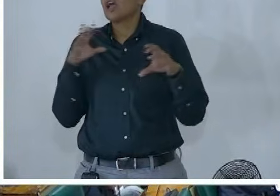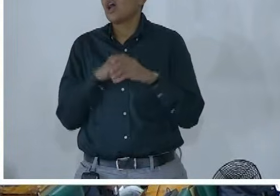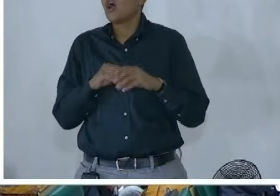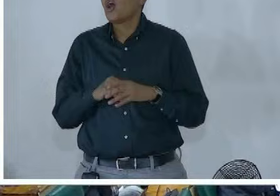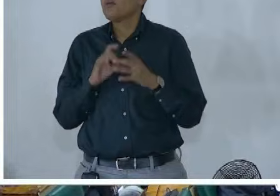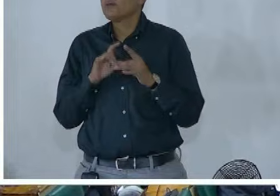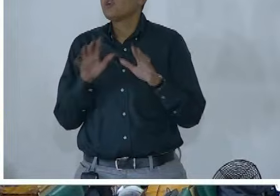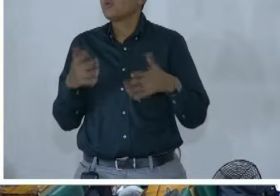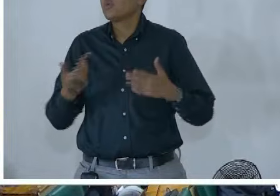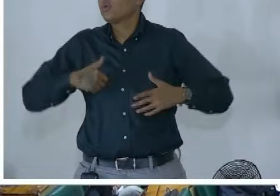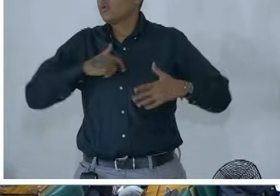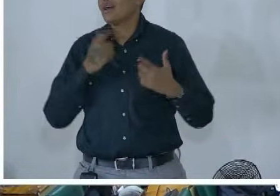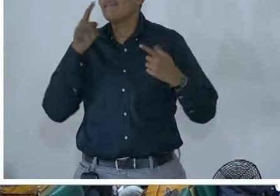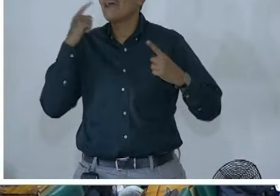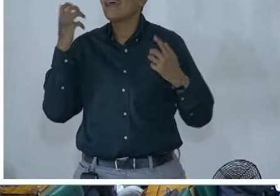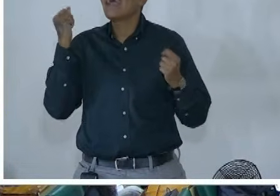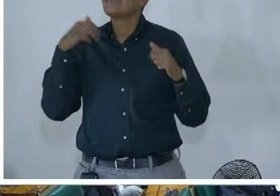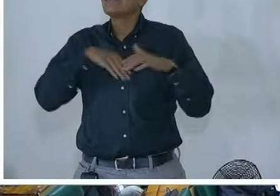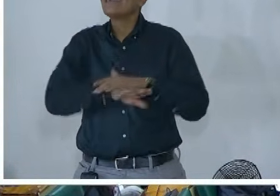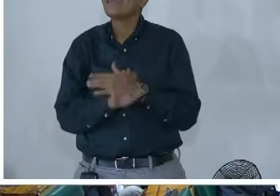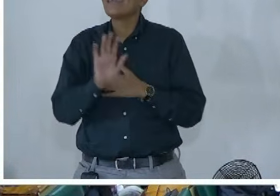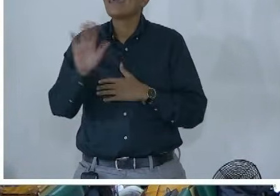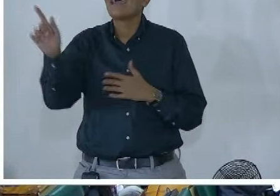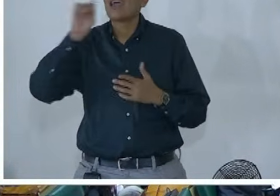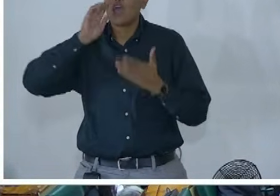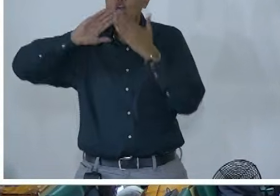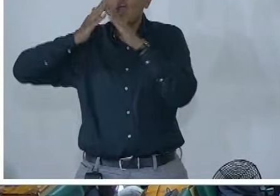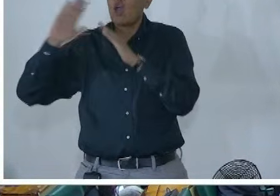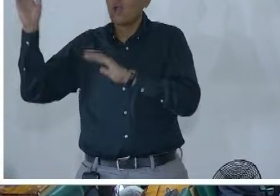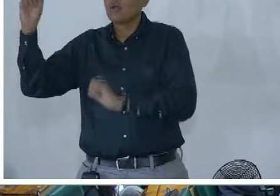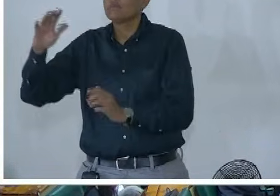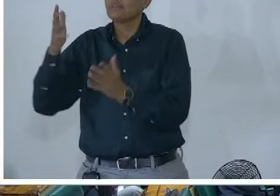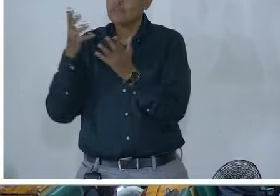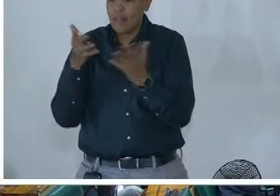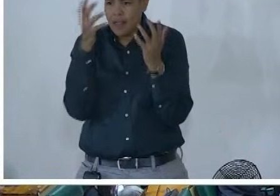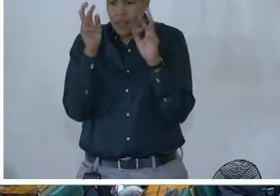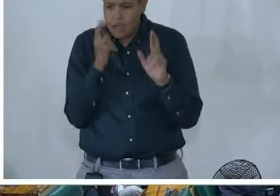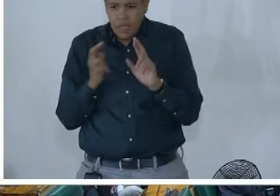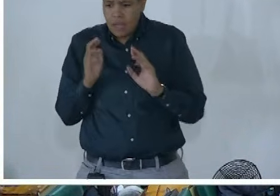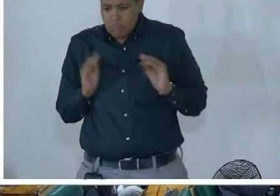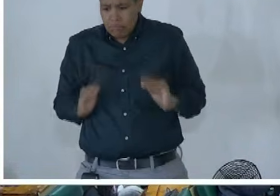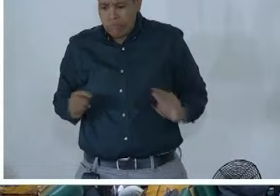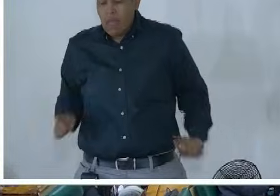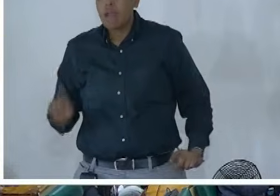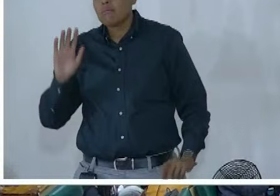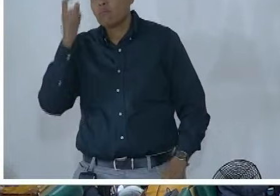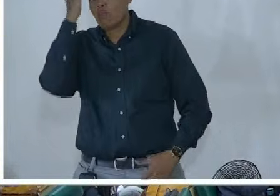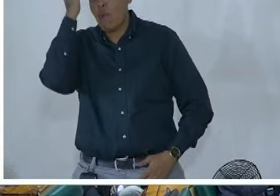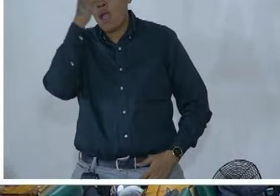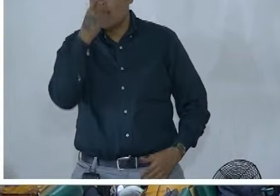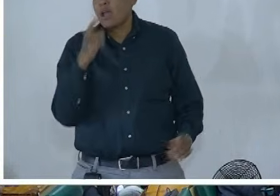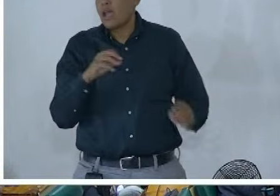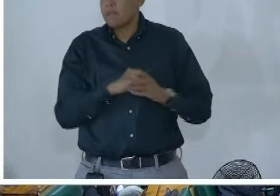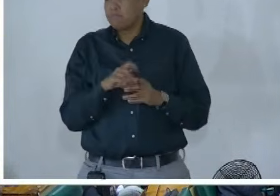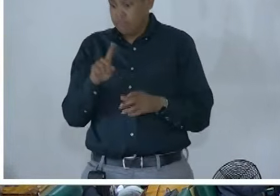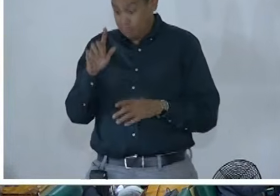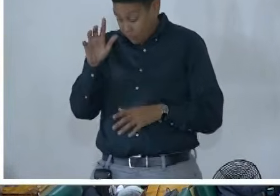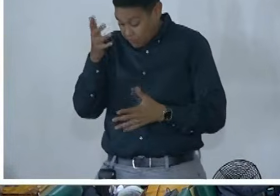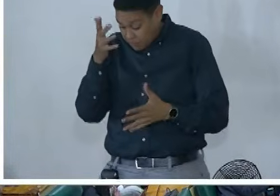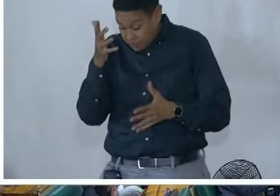incorporated as we get into community stage, because